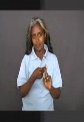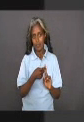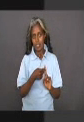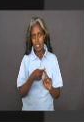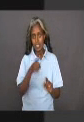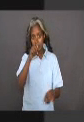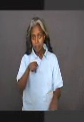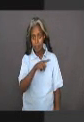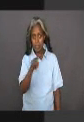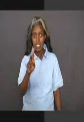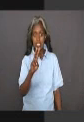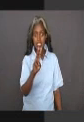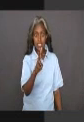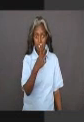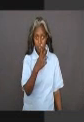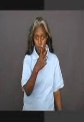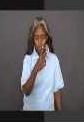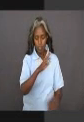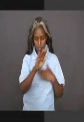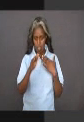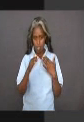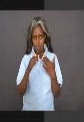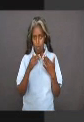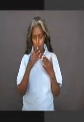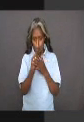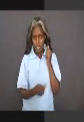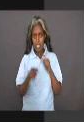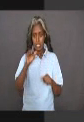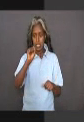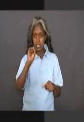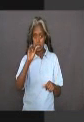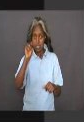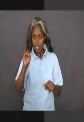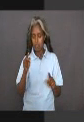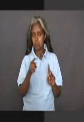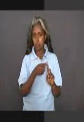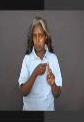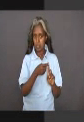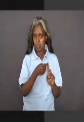In the second quadrant, only the sine is positive.